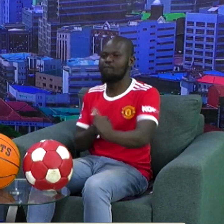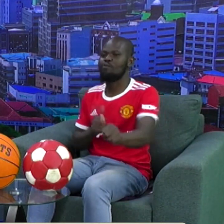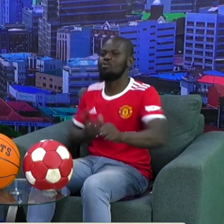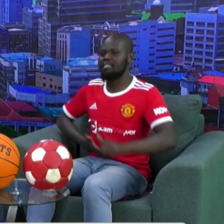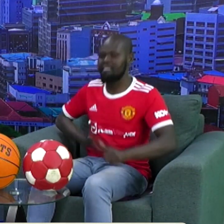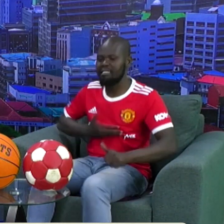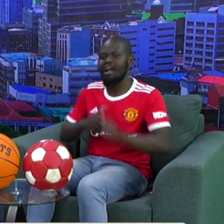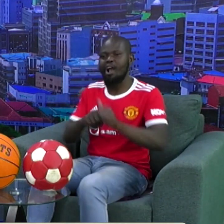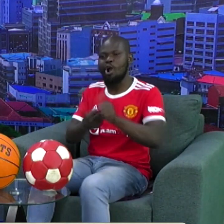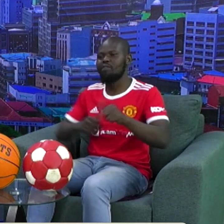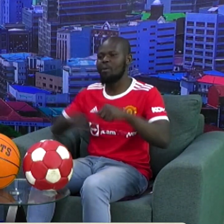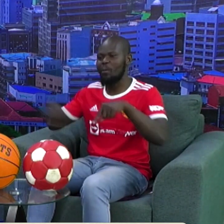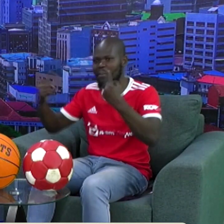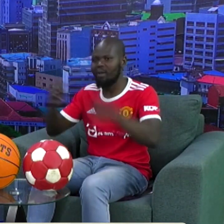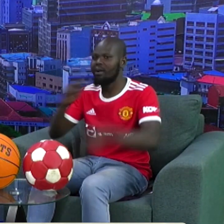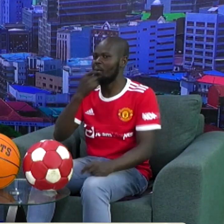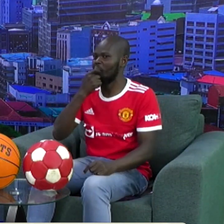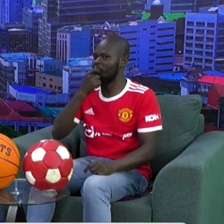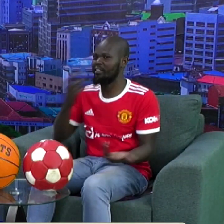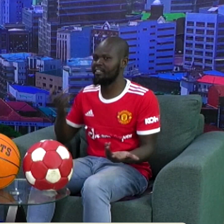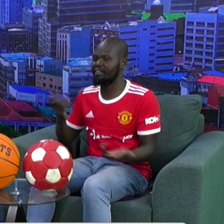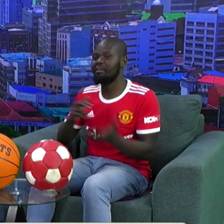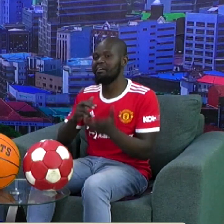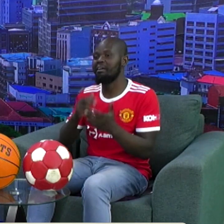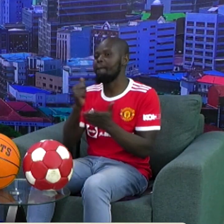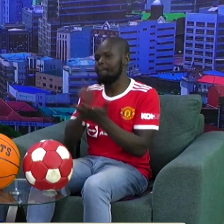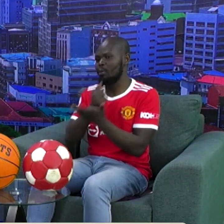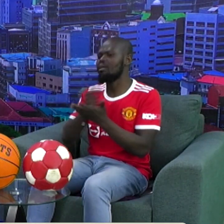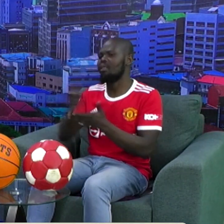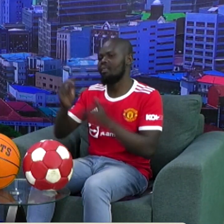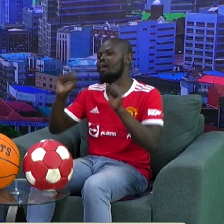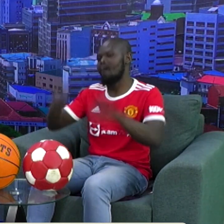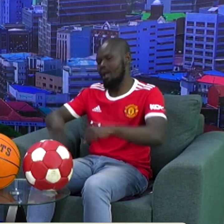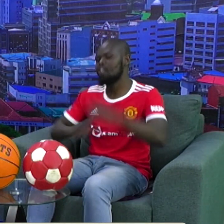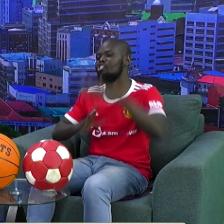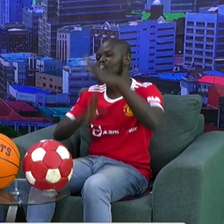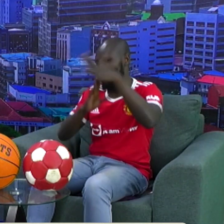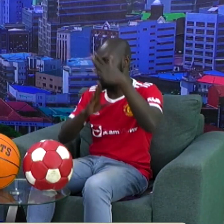careful and avoid a lot of silly mistake and